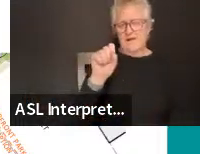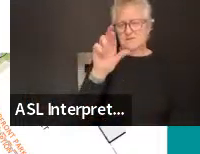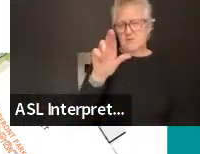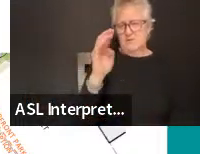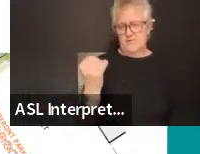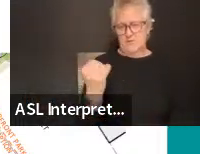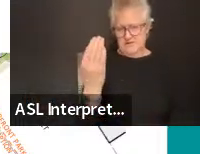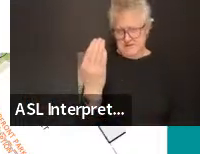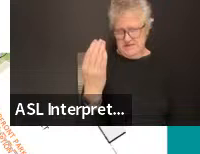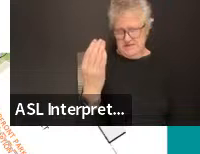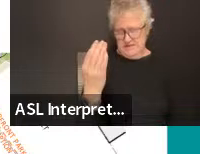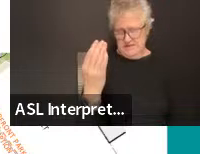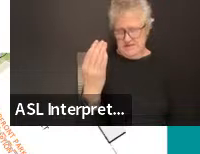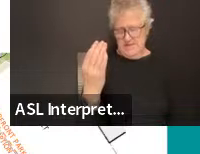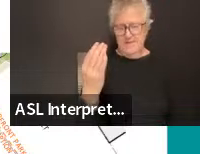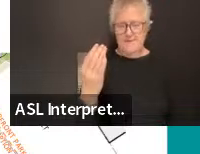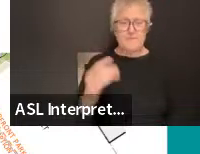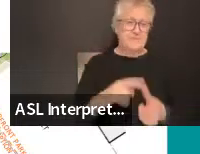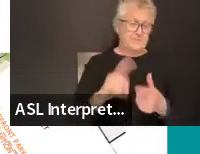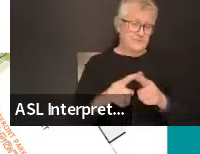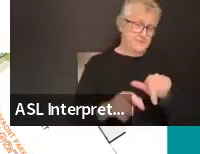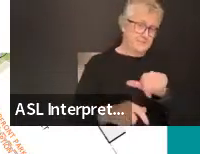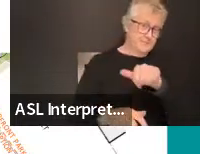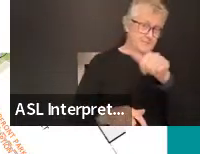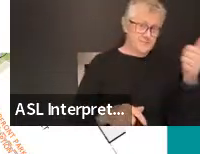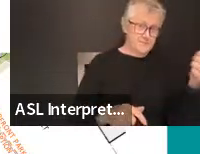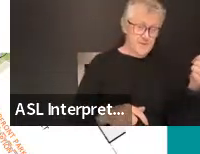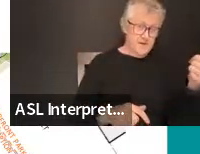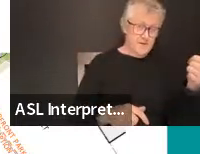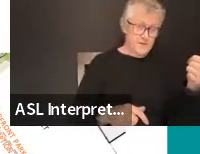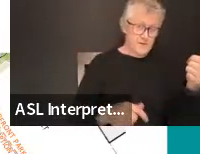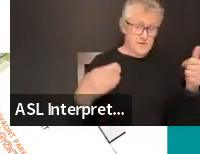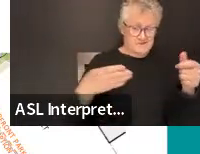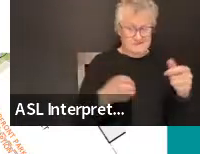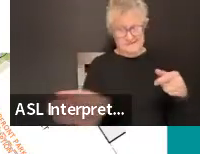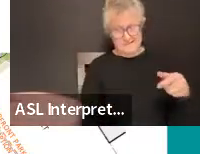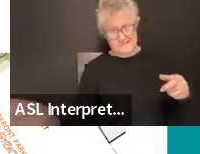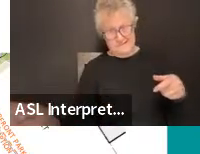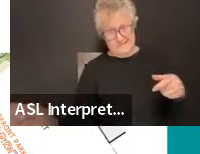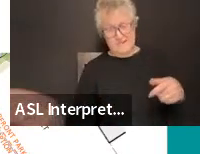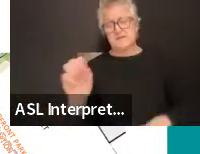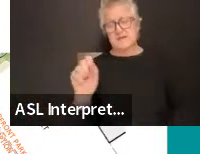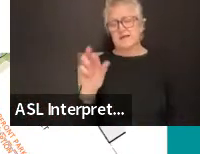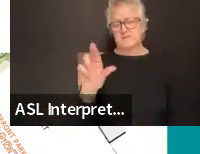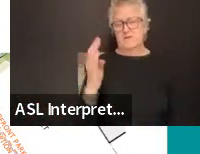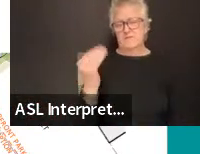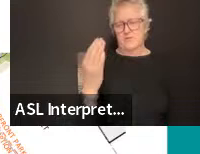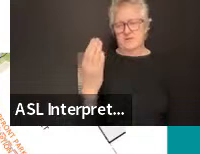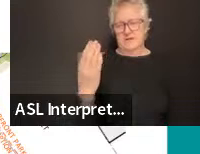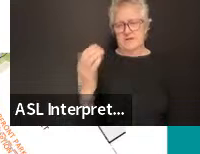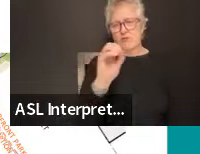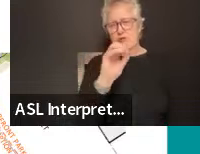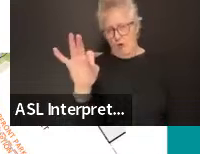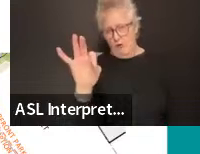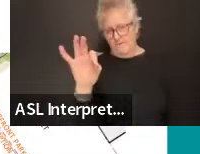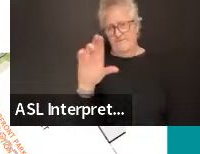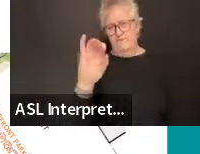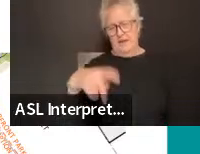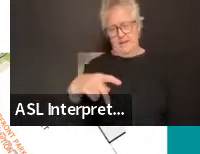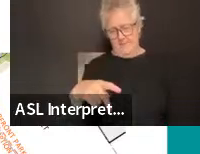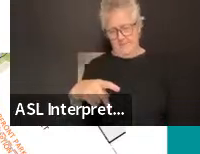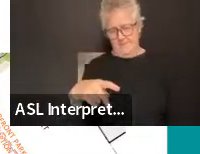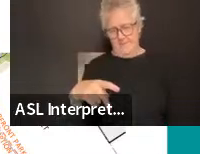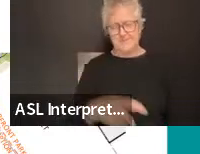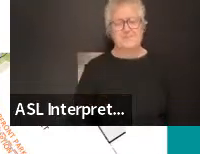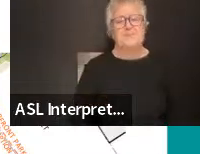street to the right of the slide there, that's going to be the SR14 off-ramp. And then on the south side, that we're thinking